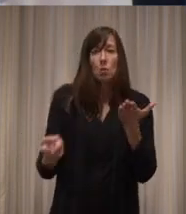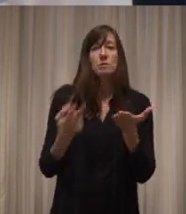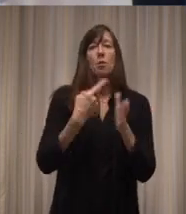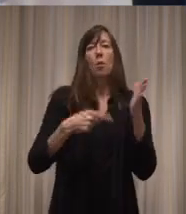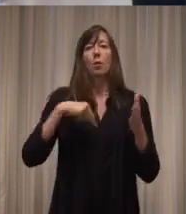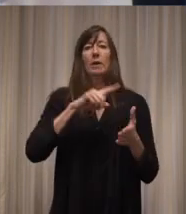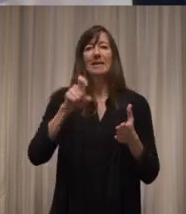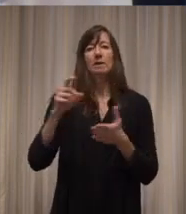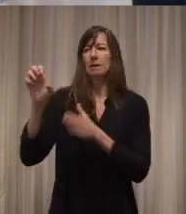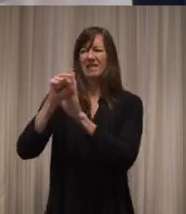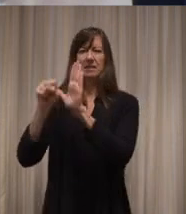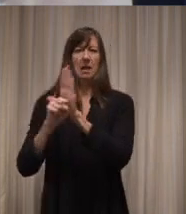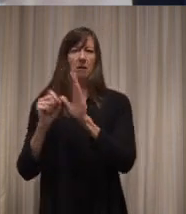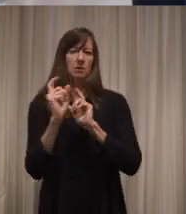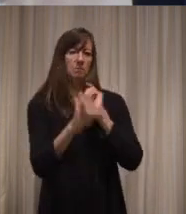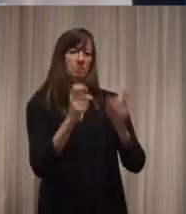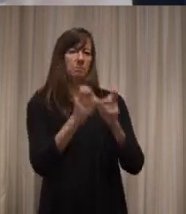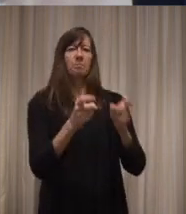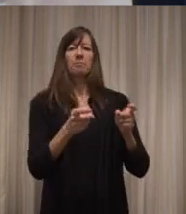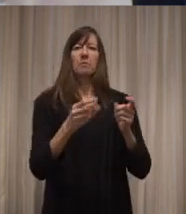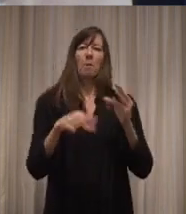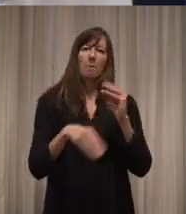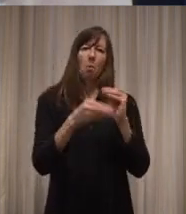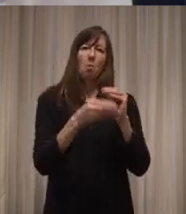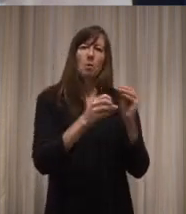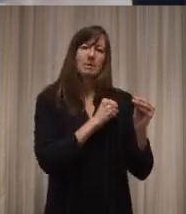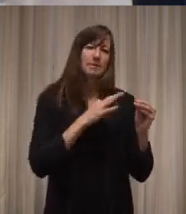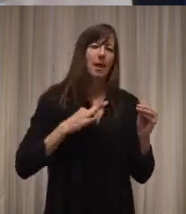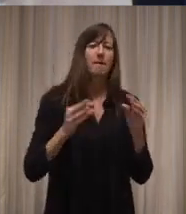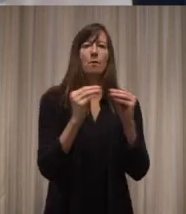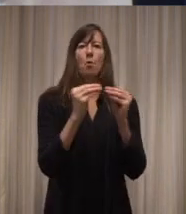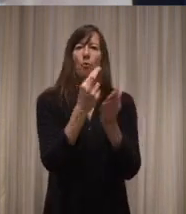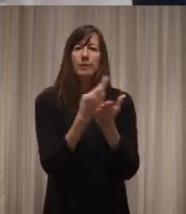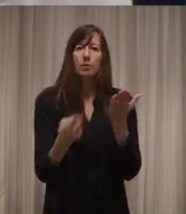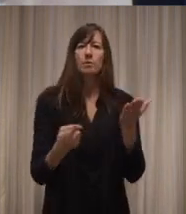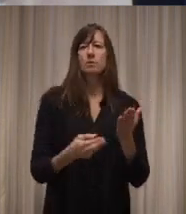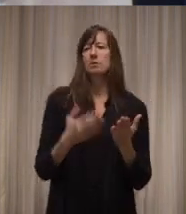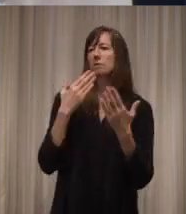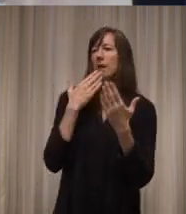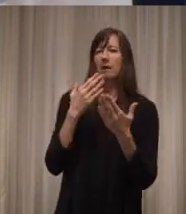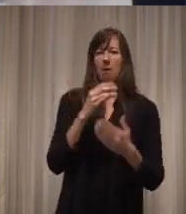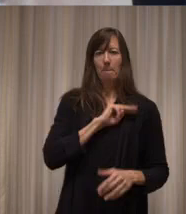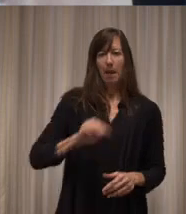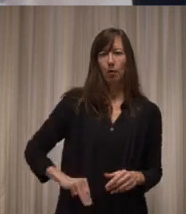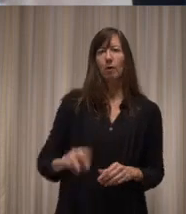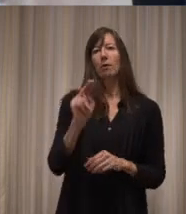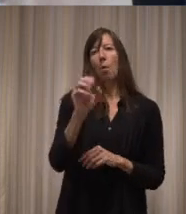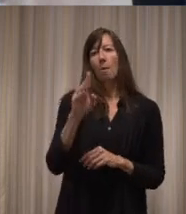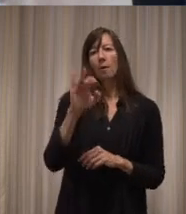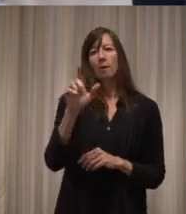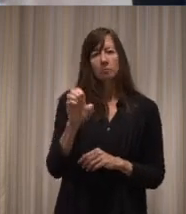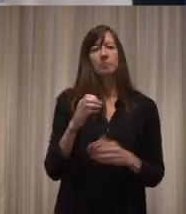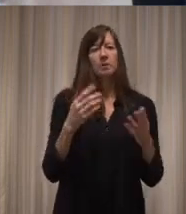and staff as we requested it, both myself and Mayor Noble. So I want to thank the state team for that. And more than anything,